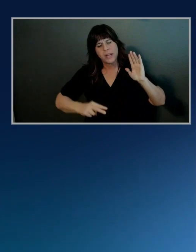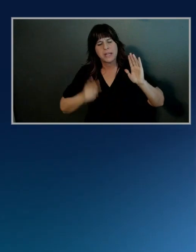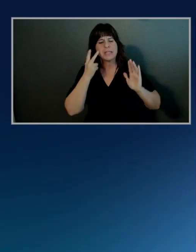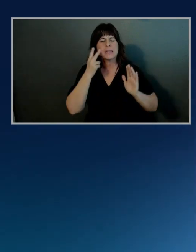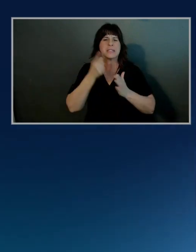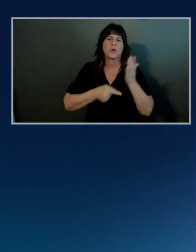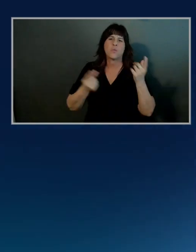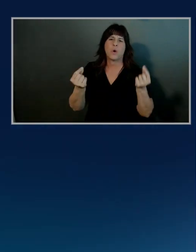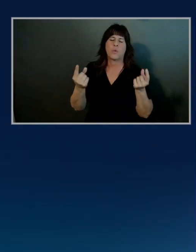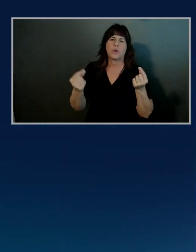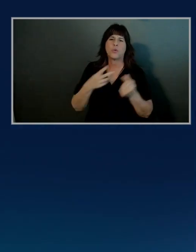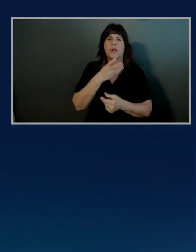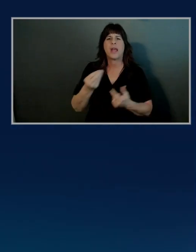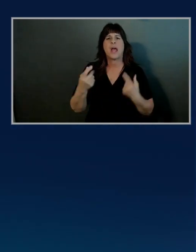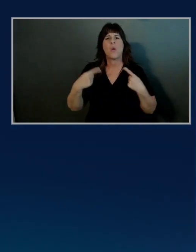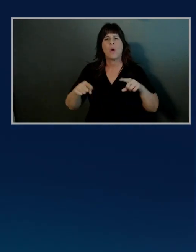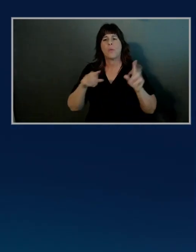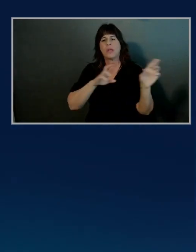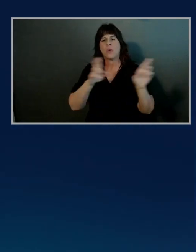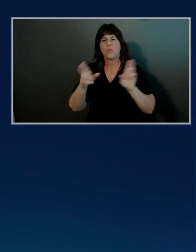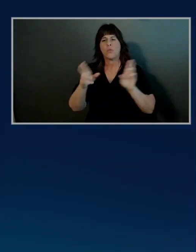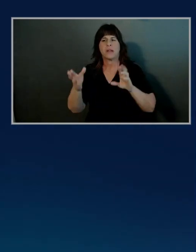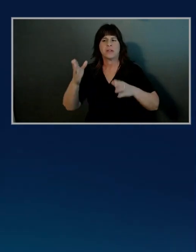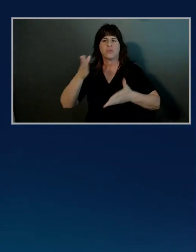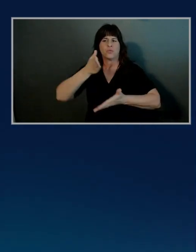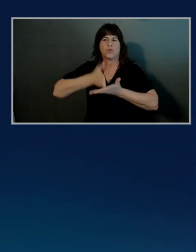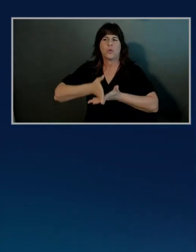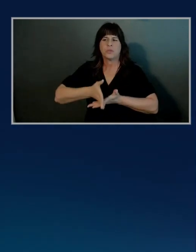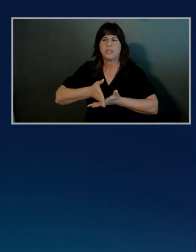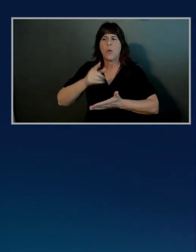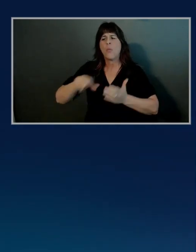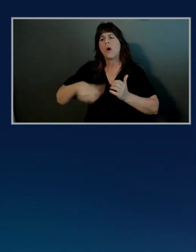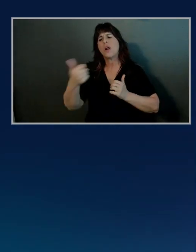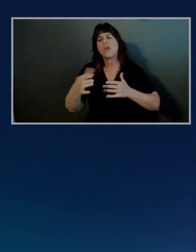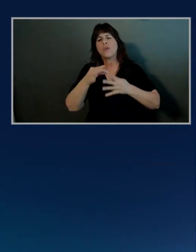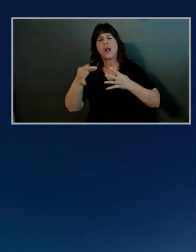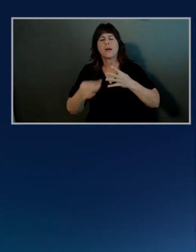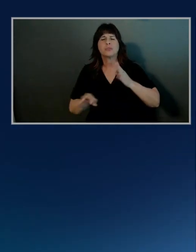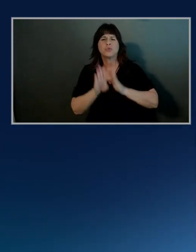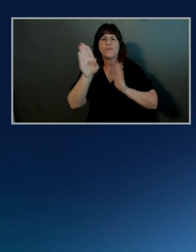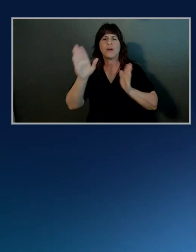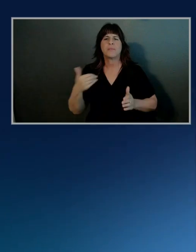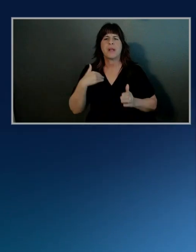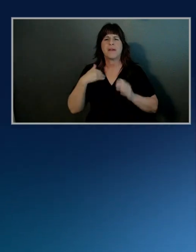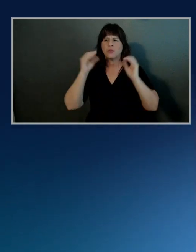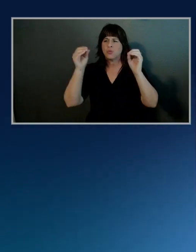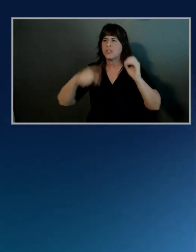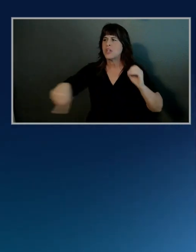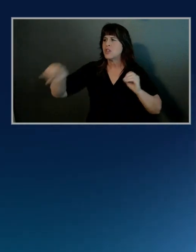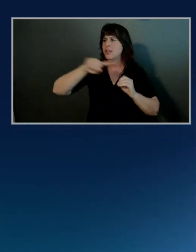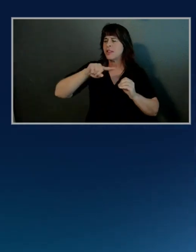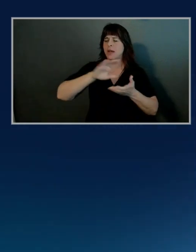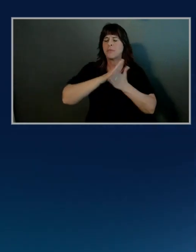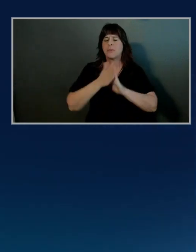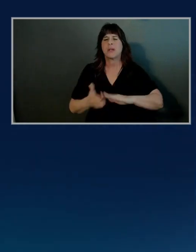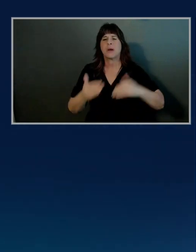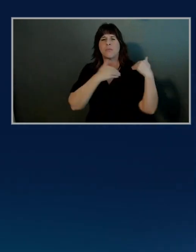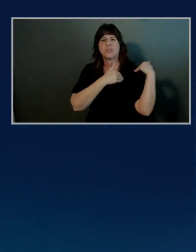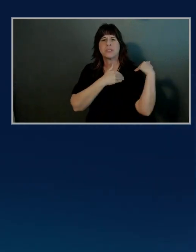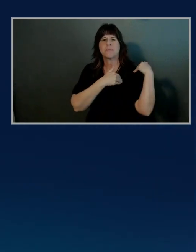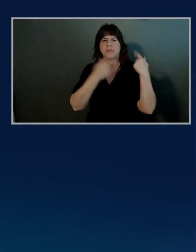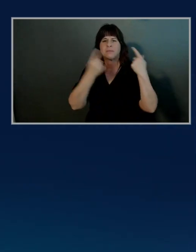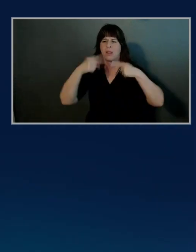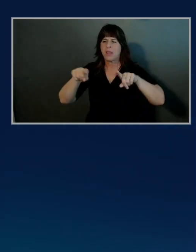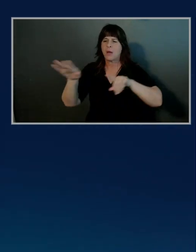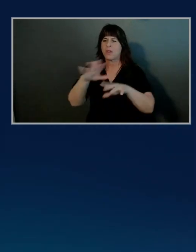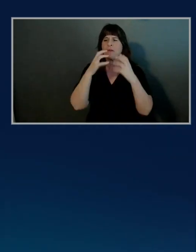But as we close out, what other options do developers have to teach their model to be responsible and aligned with their values? Oh, a